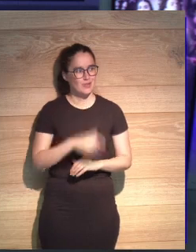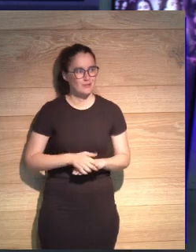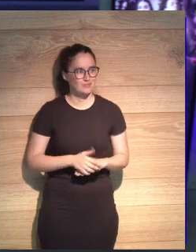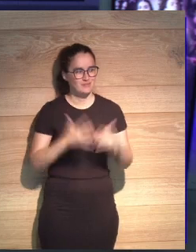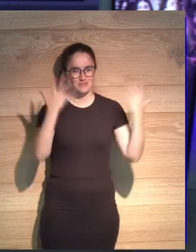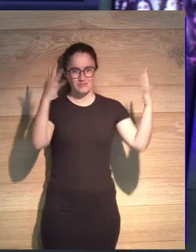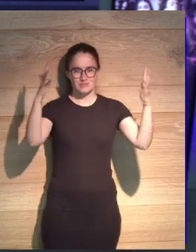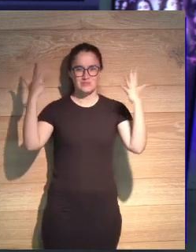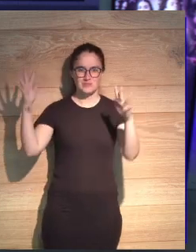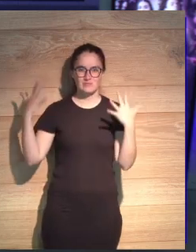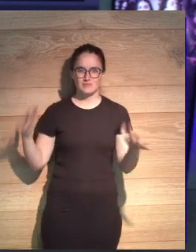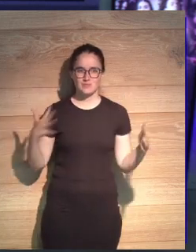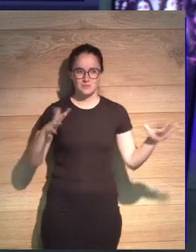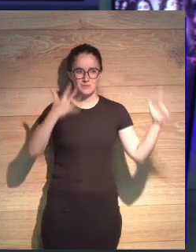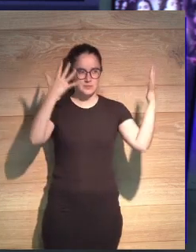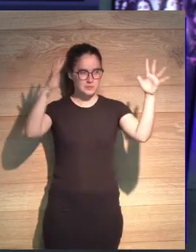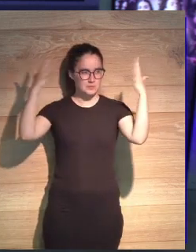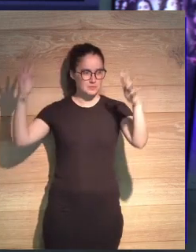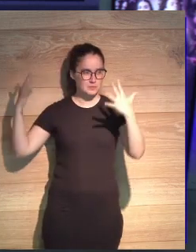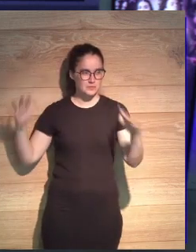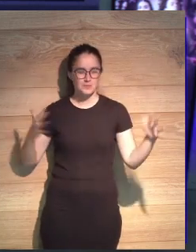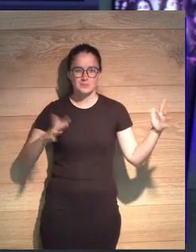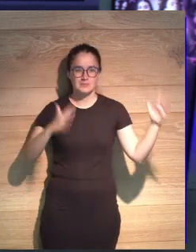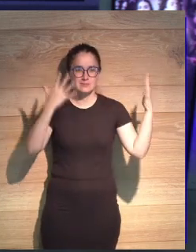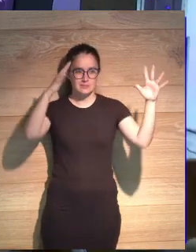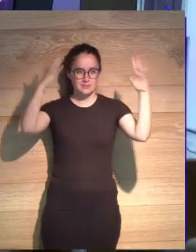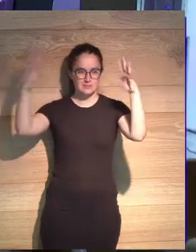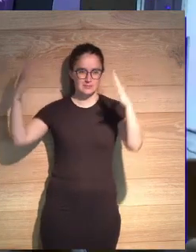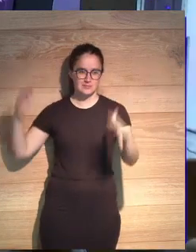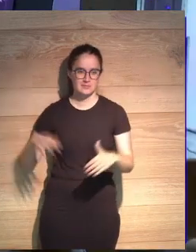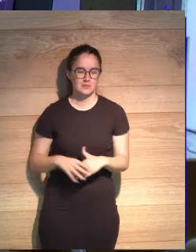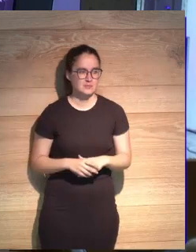not, I'm done with this presentation.